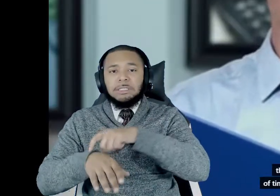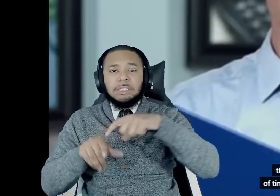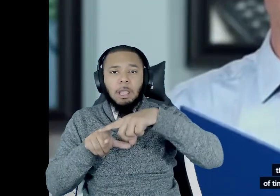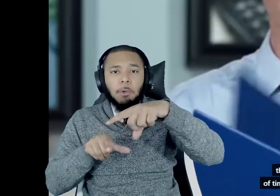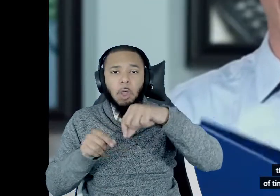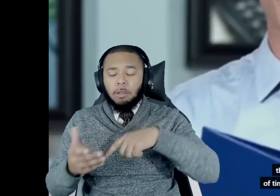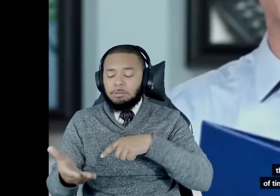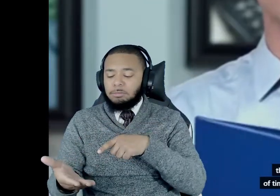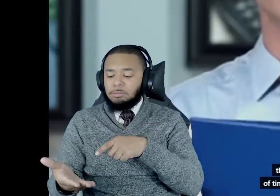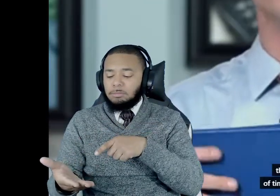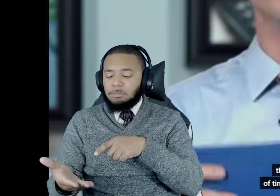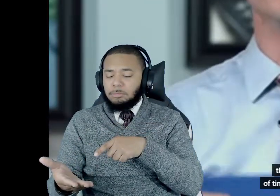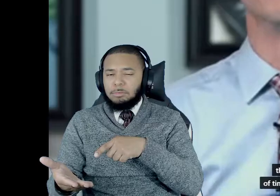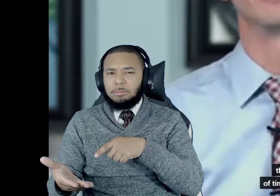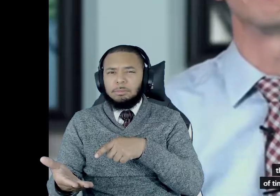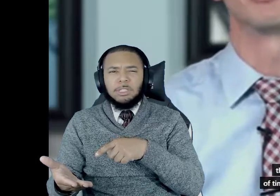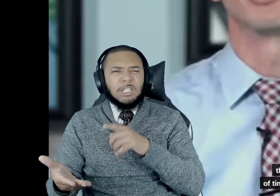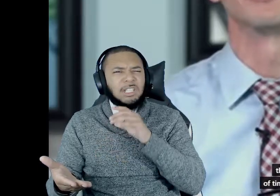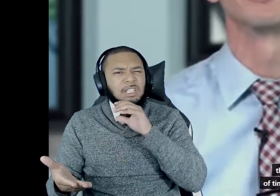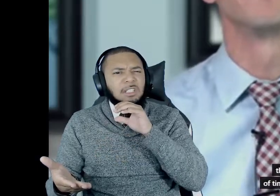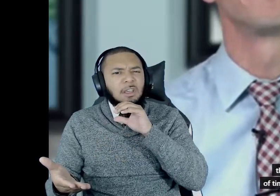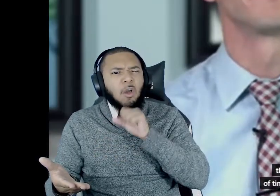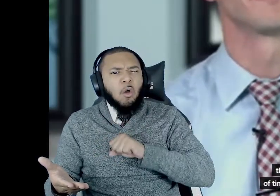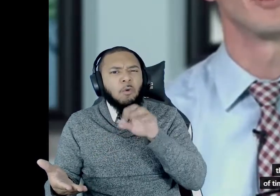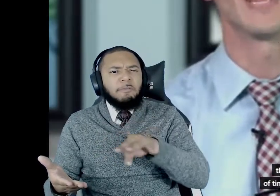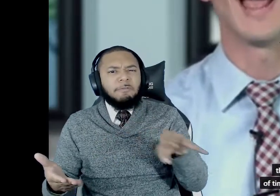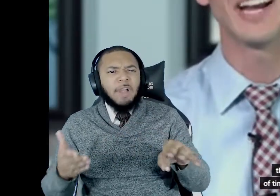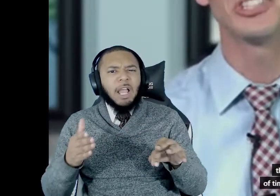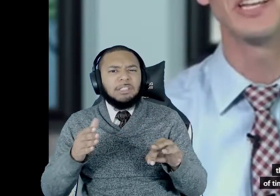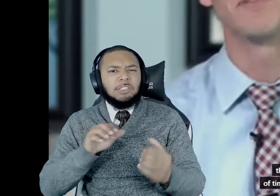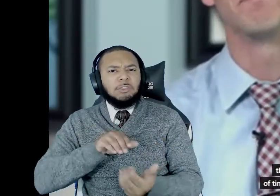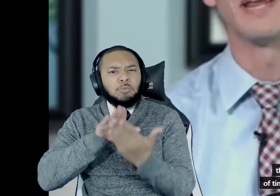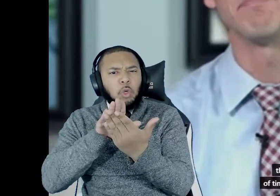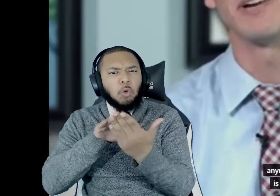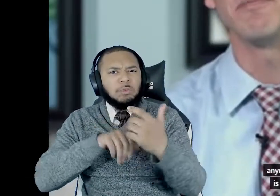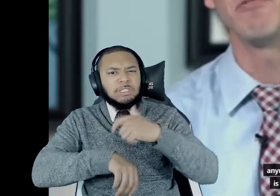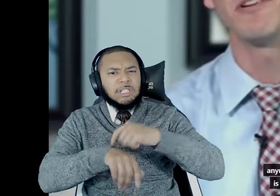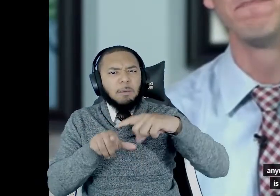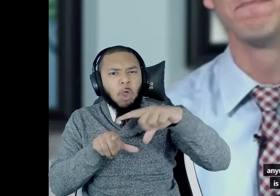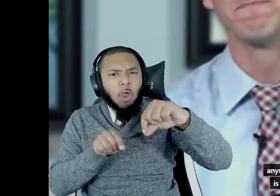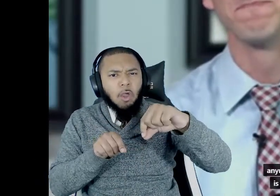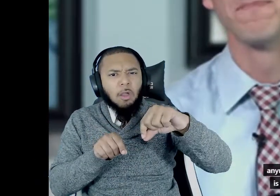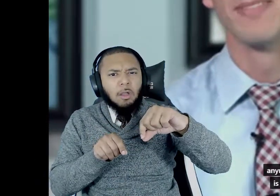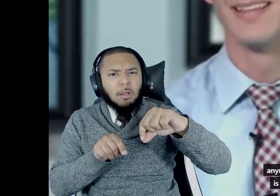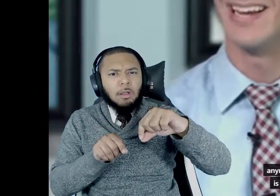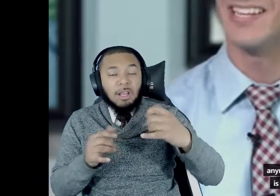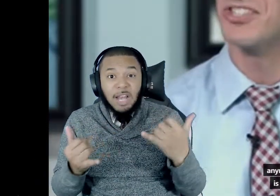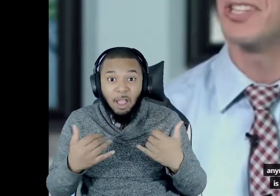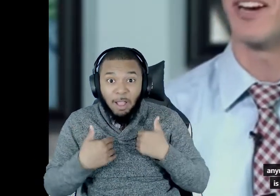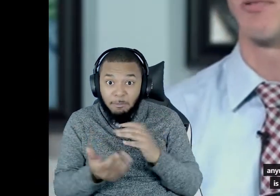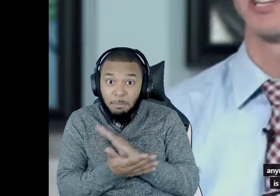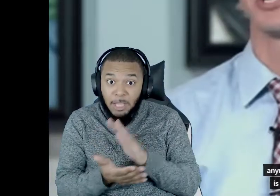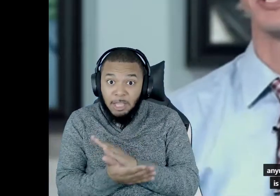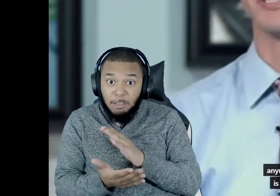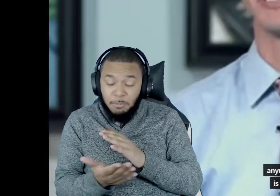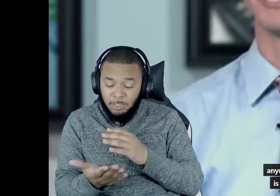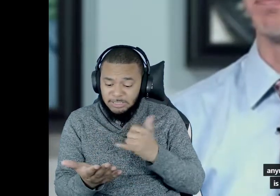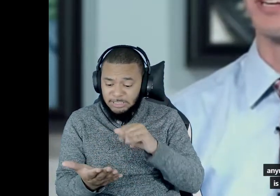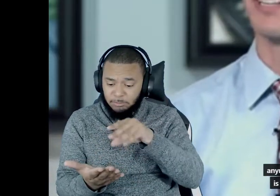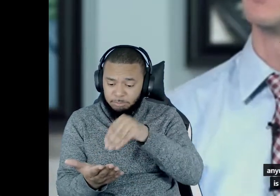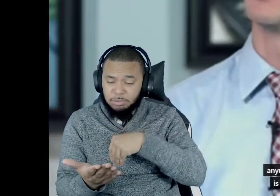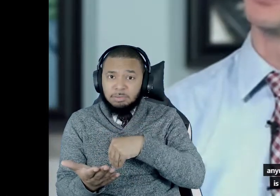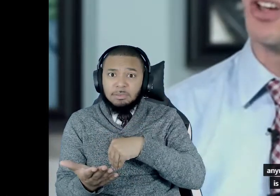But this is kind of an antiquated view of time cards. Are they actually on paper anymore? The answer to that question